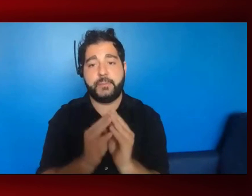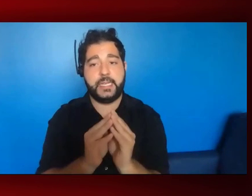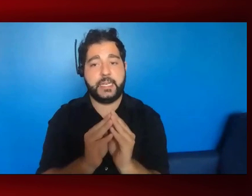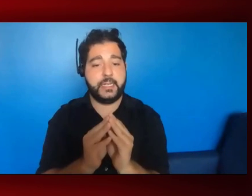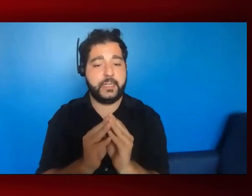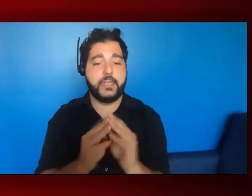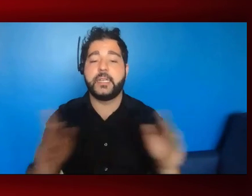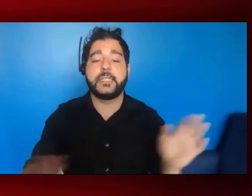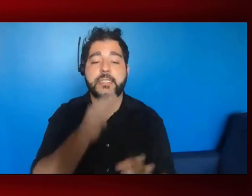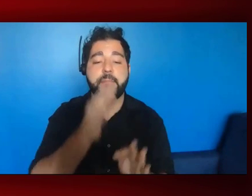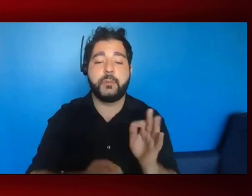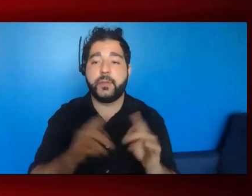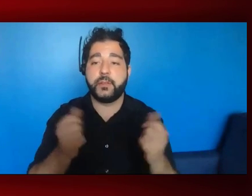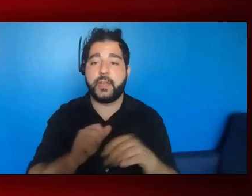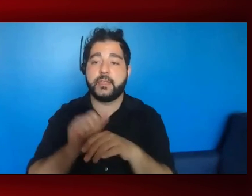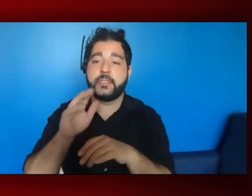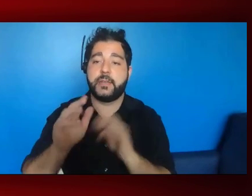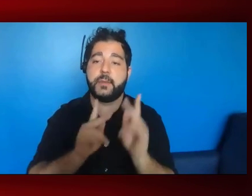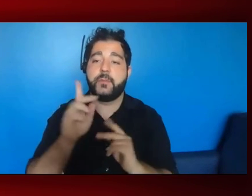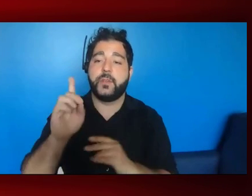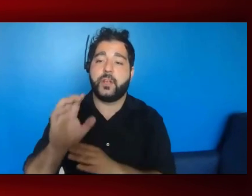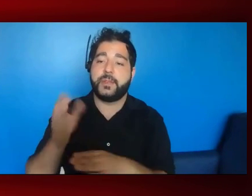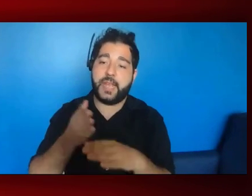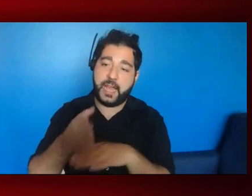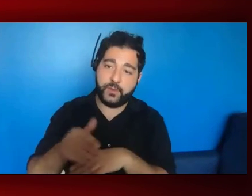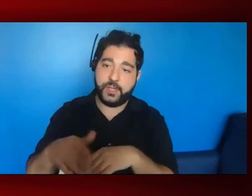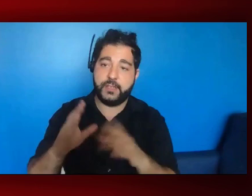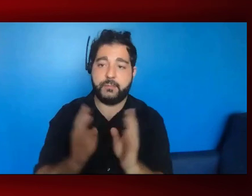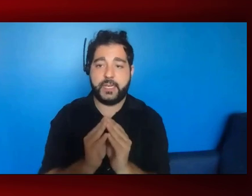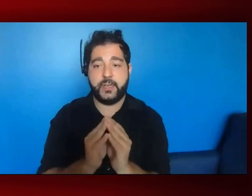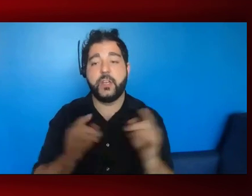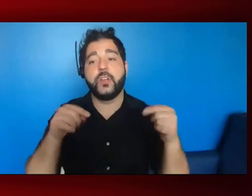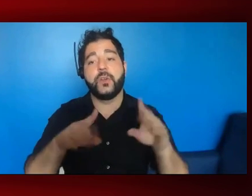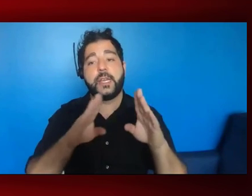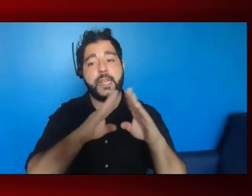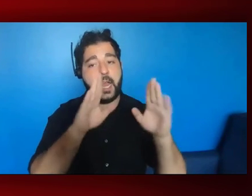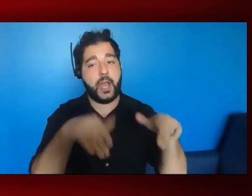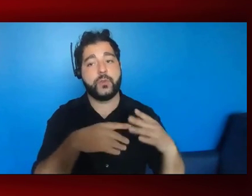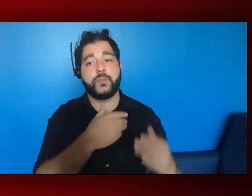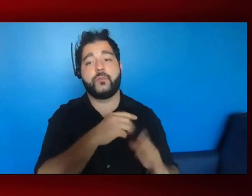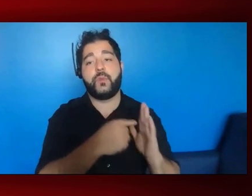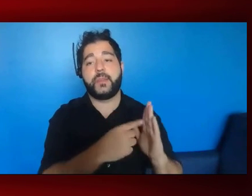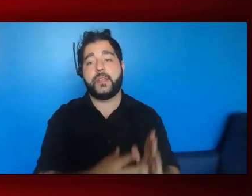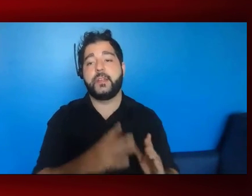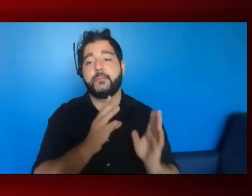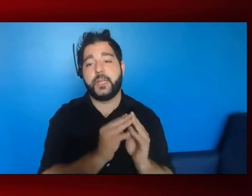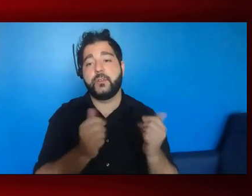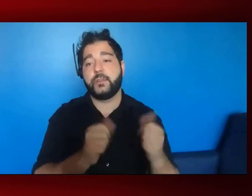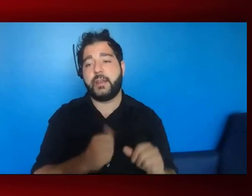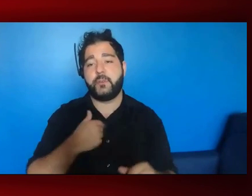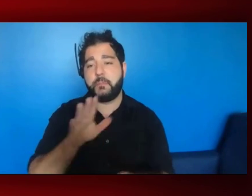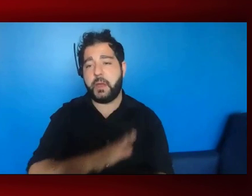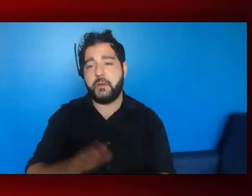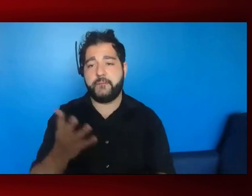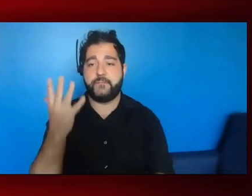you can send people documents after your meetings. During House meetings, you will have time to answer, to have about five